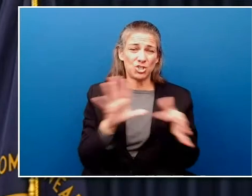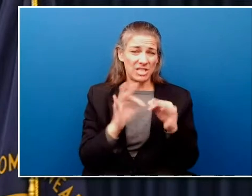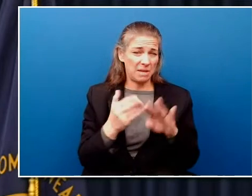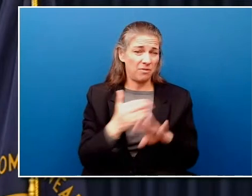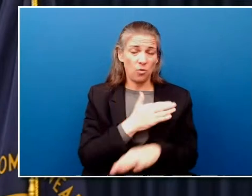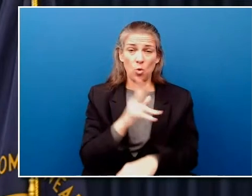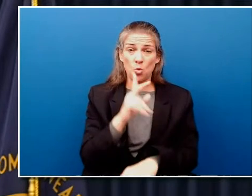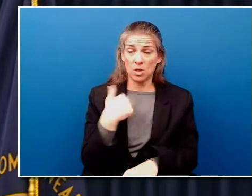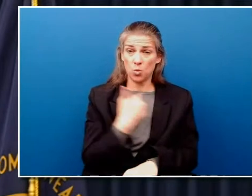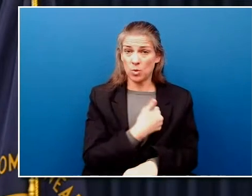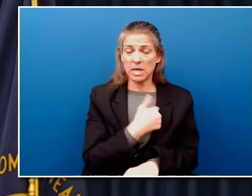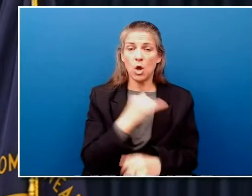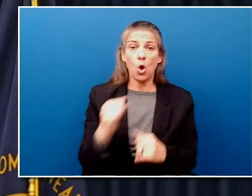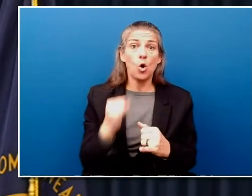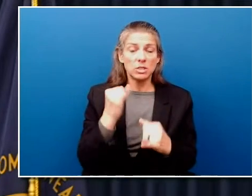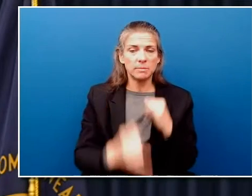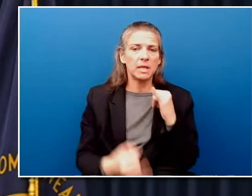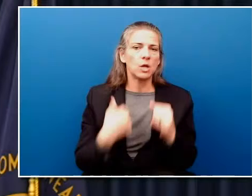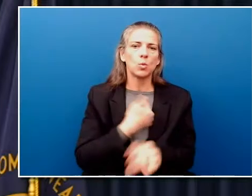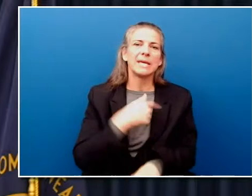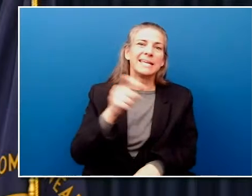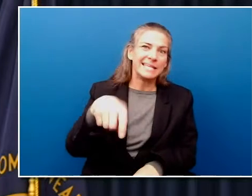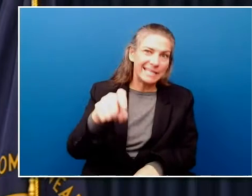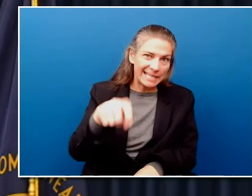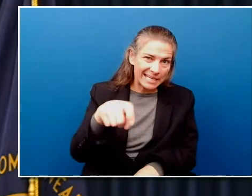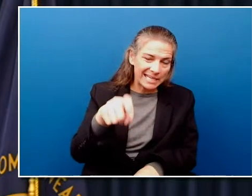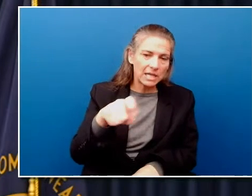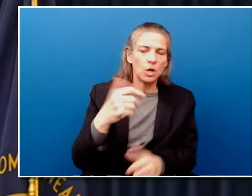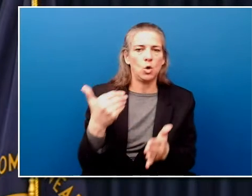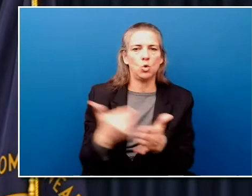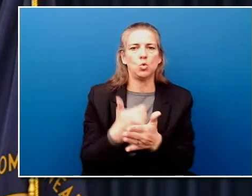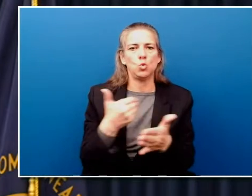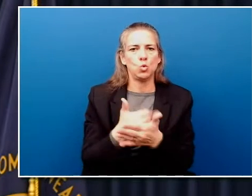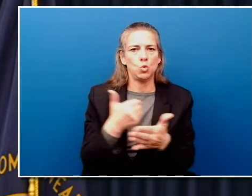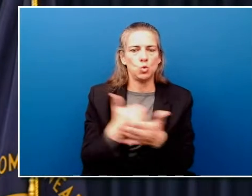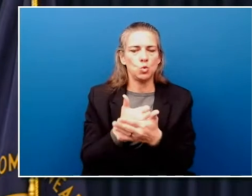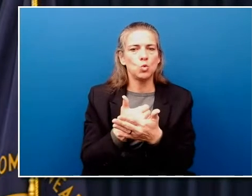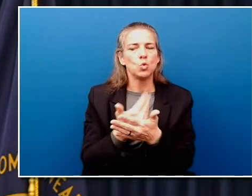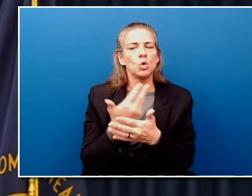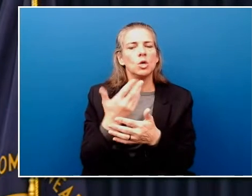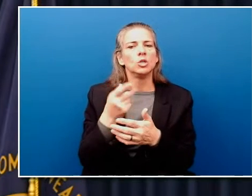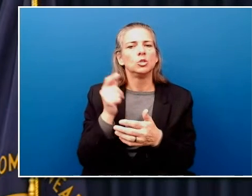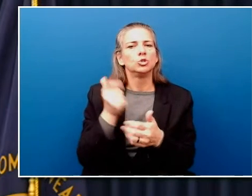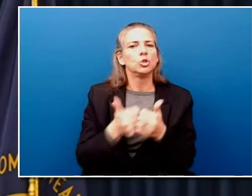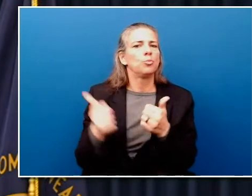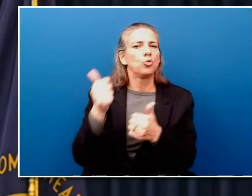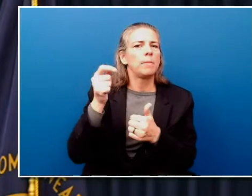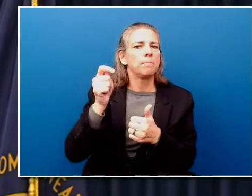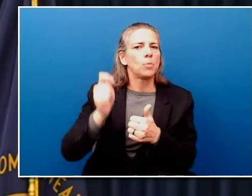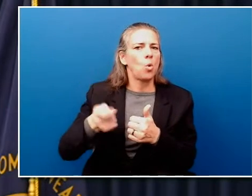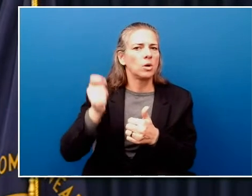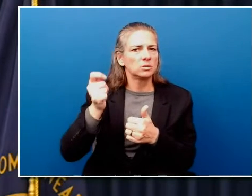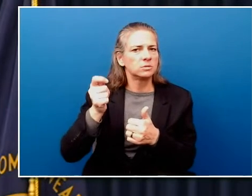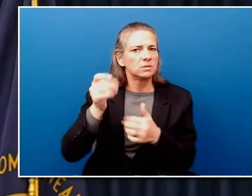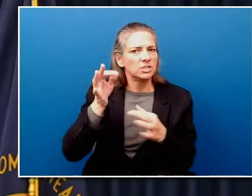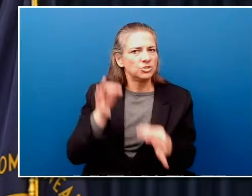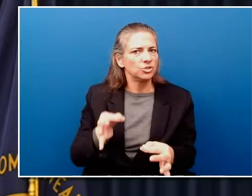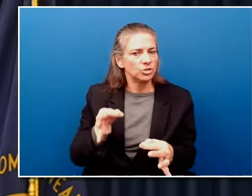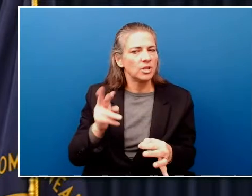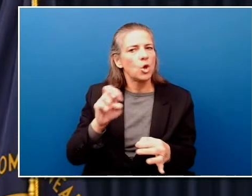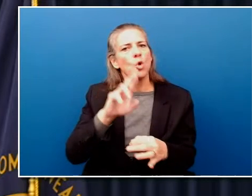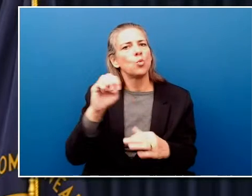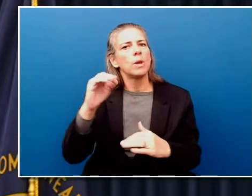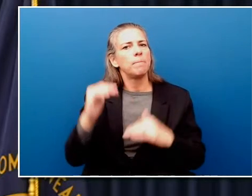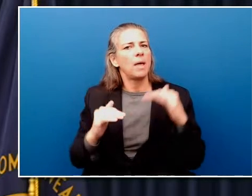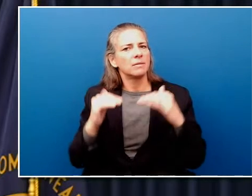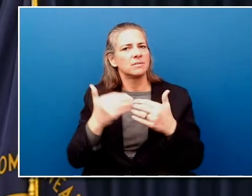ultimately need a new binding Supreme Court decision that rebalances that separation of powers.